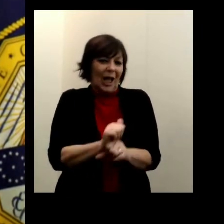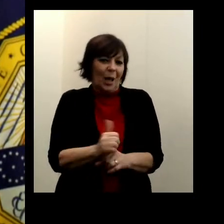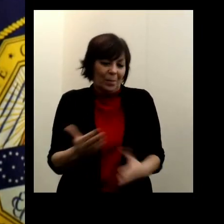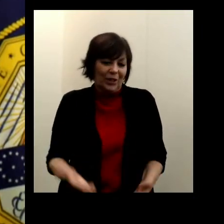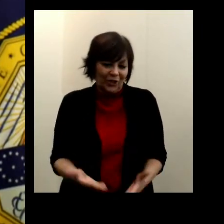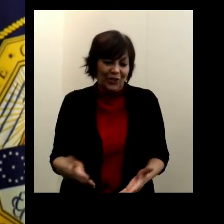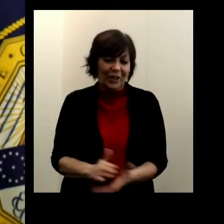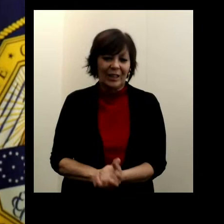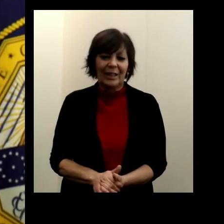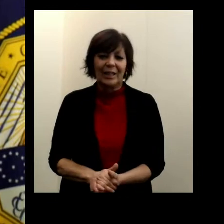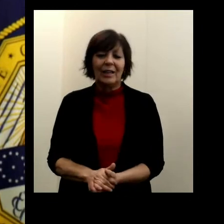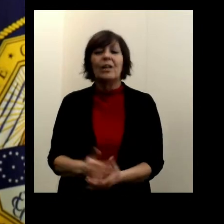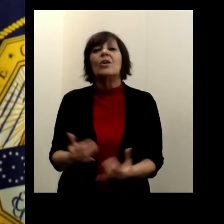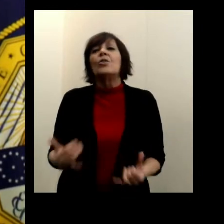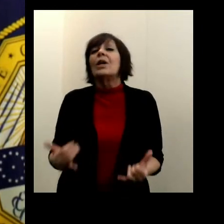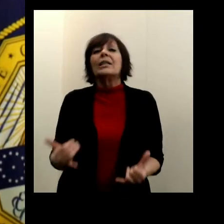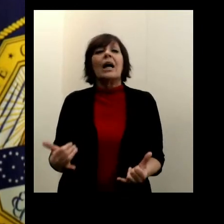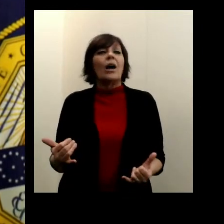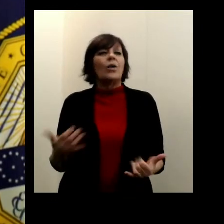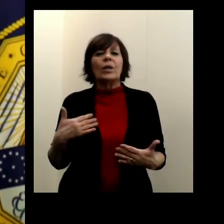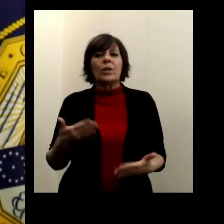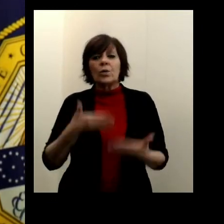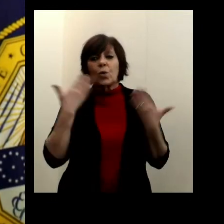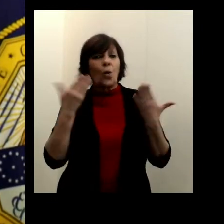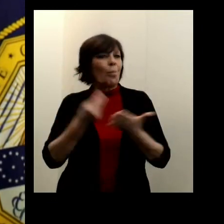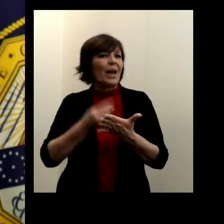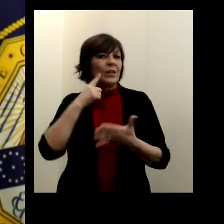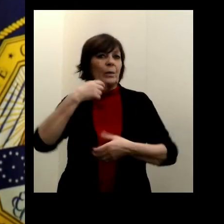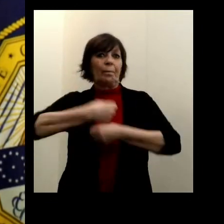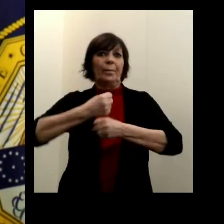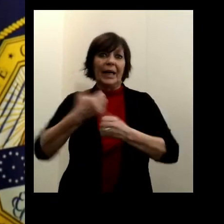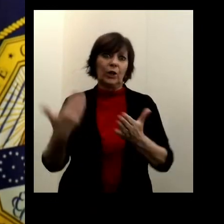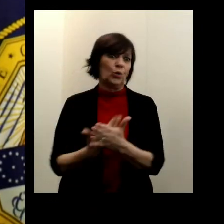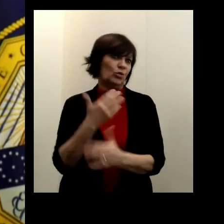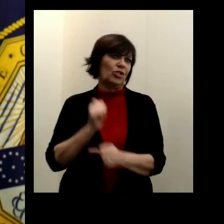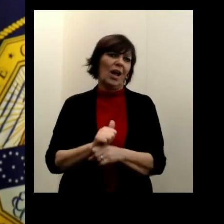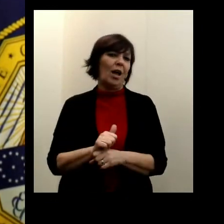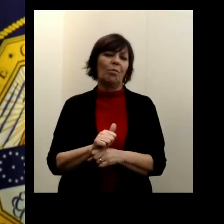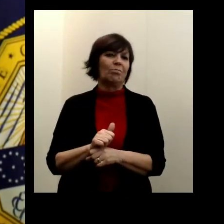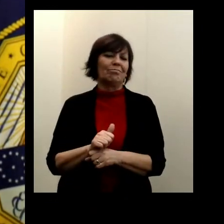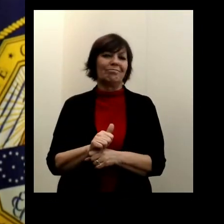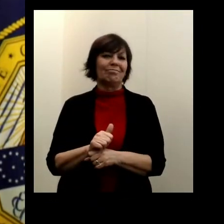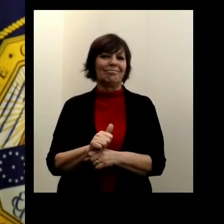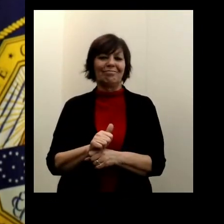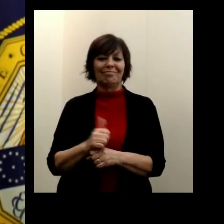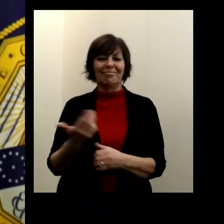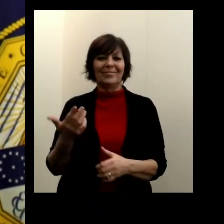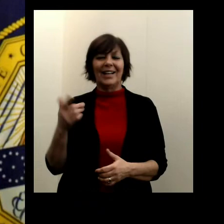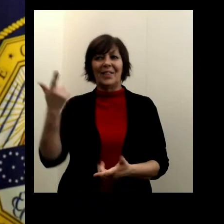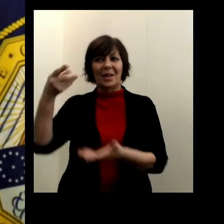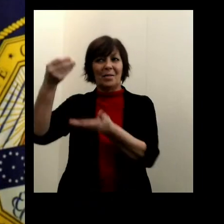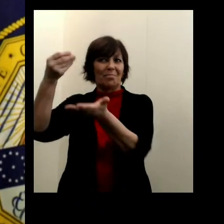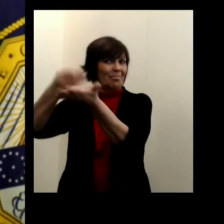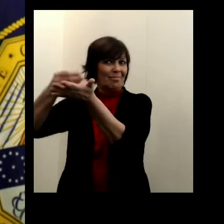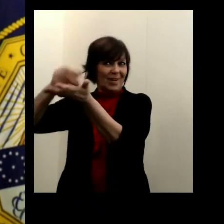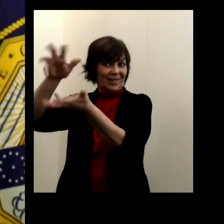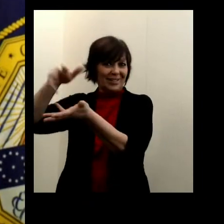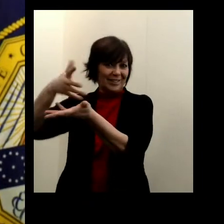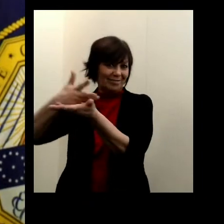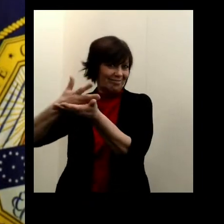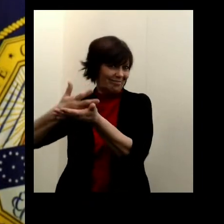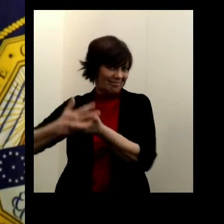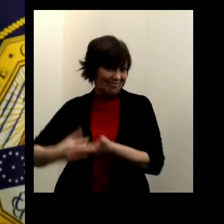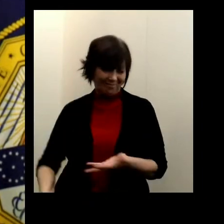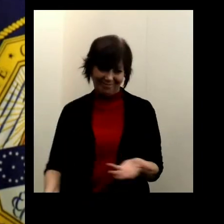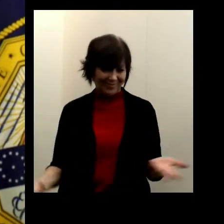doing. Right now, we don't have any money to create new jobs. Simple as that. Federal government's CARES Act money is come and gone. So